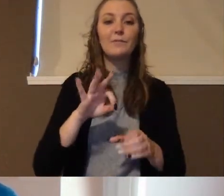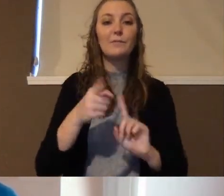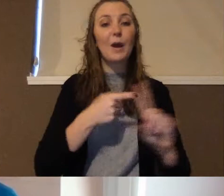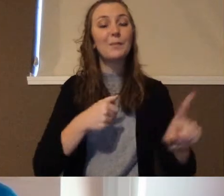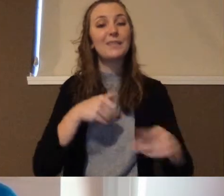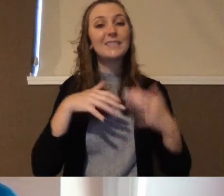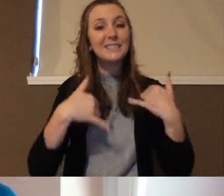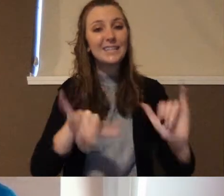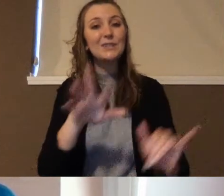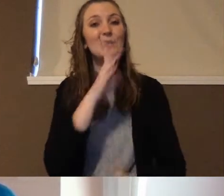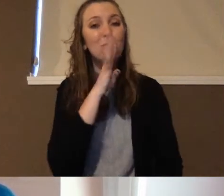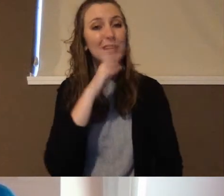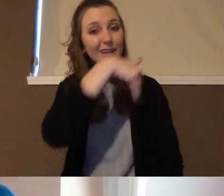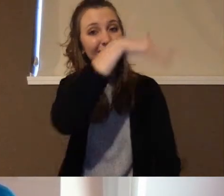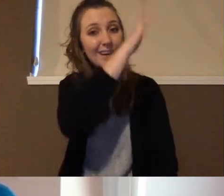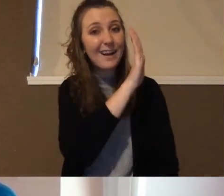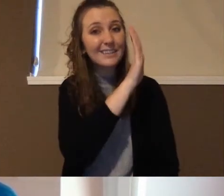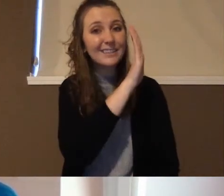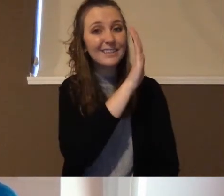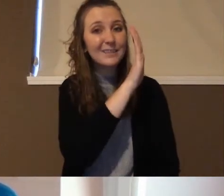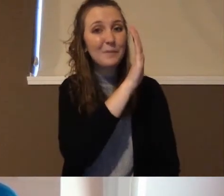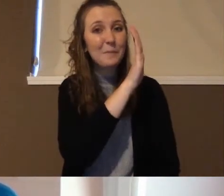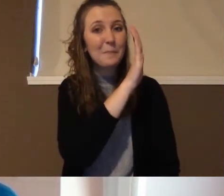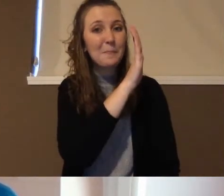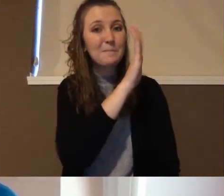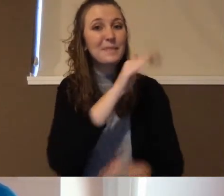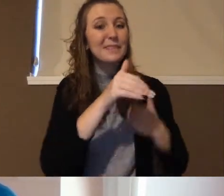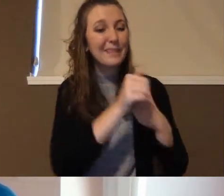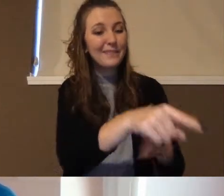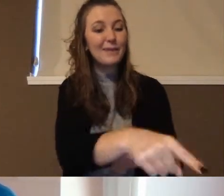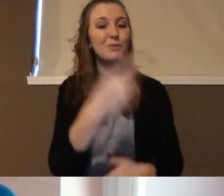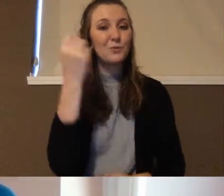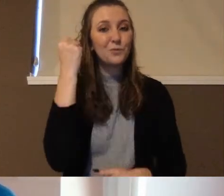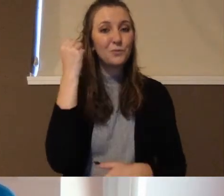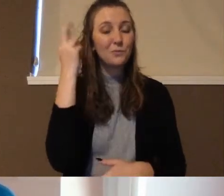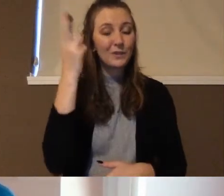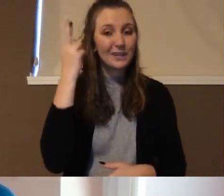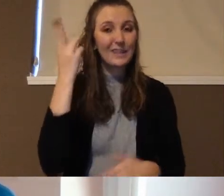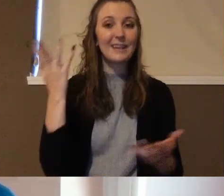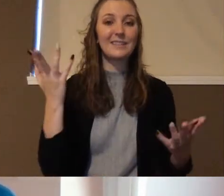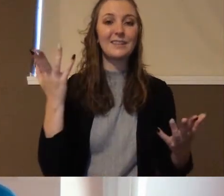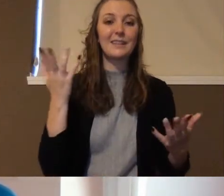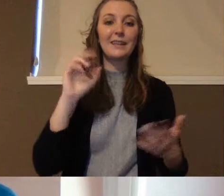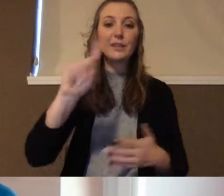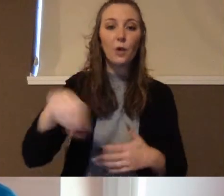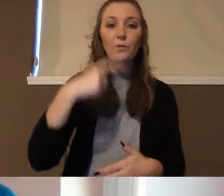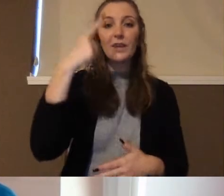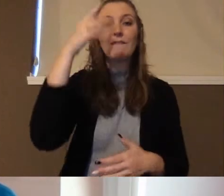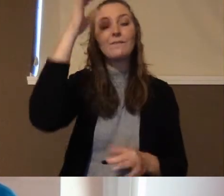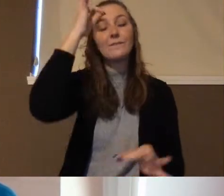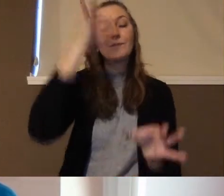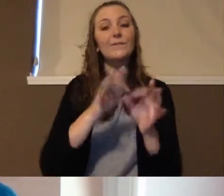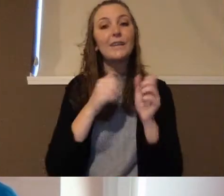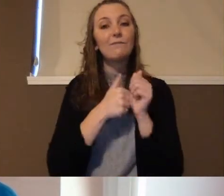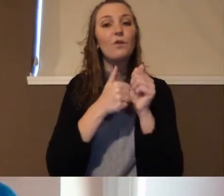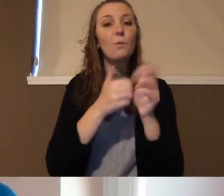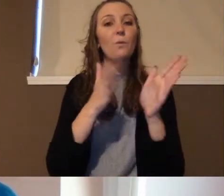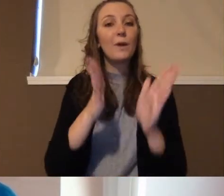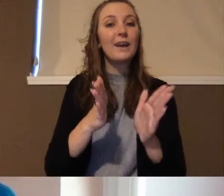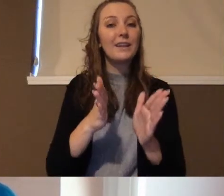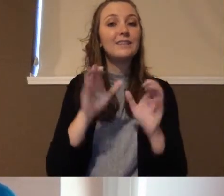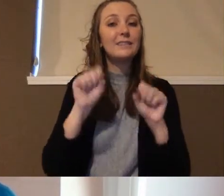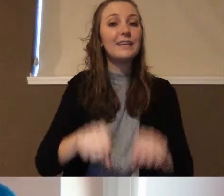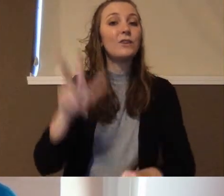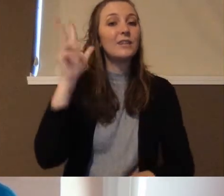the only faithful way they could hear every word of Scripture is